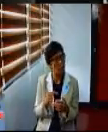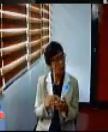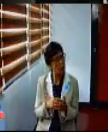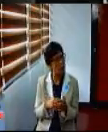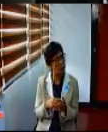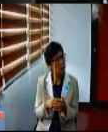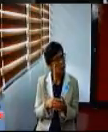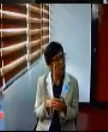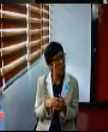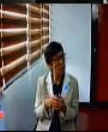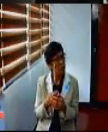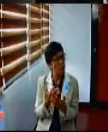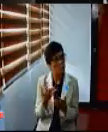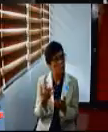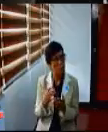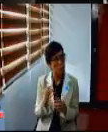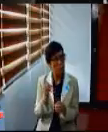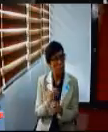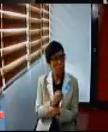practical